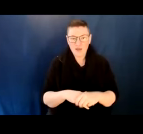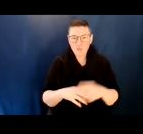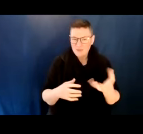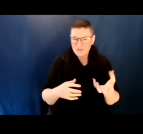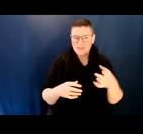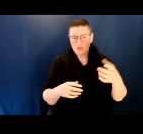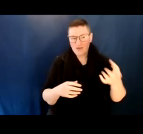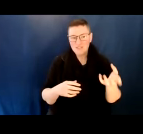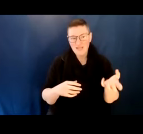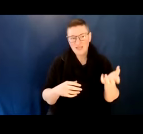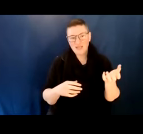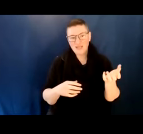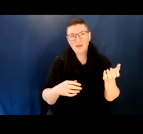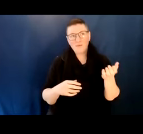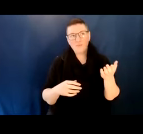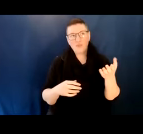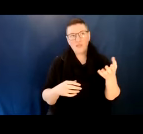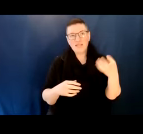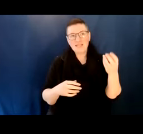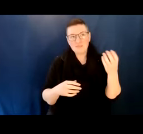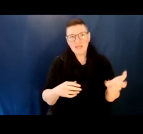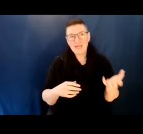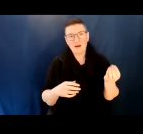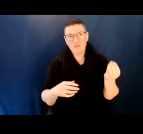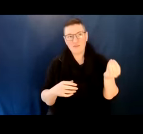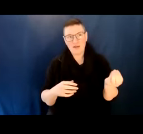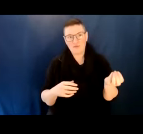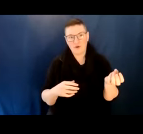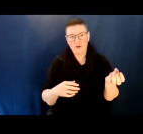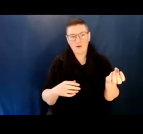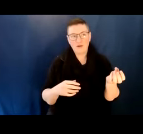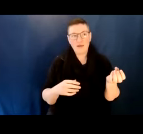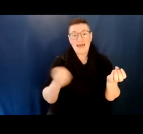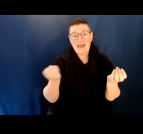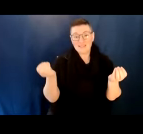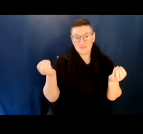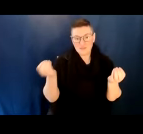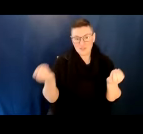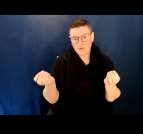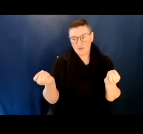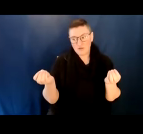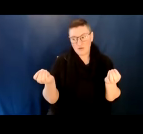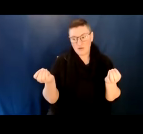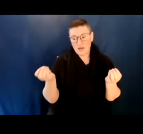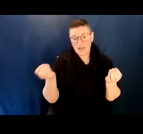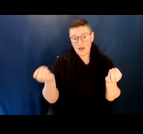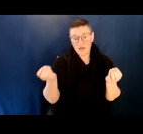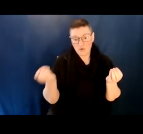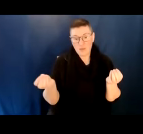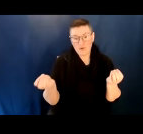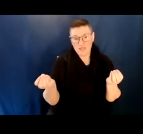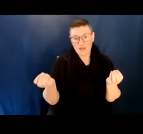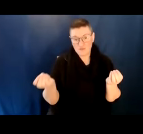So I hope that makes sense. So you have to take the intended meaning of the metaphor and the visual